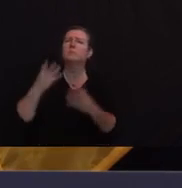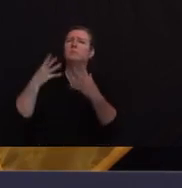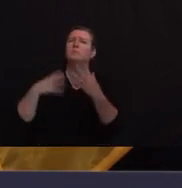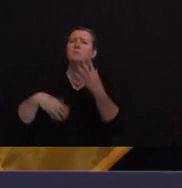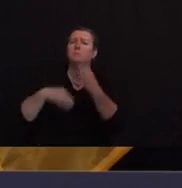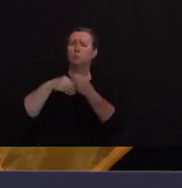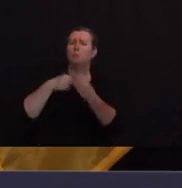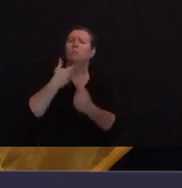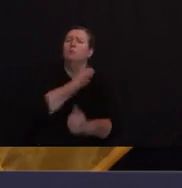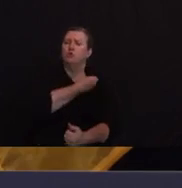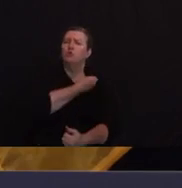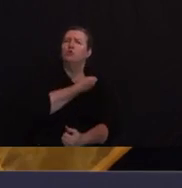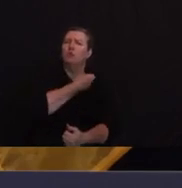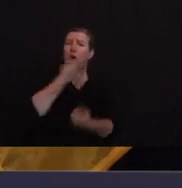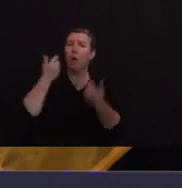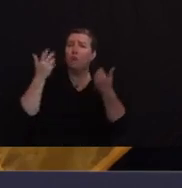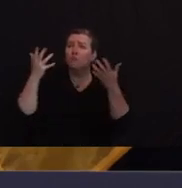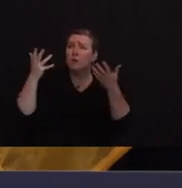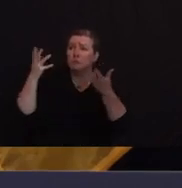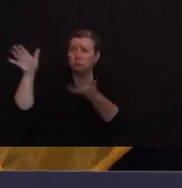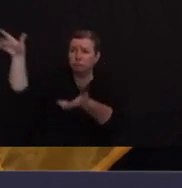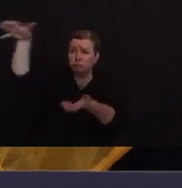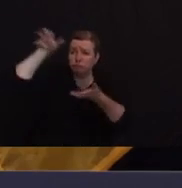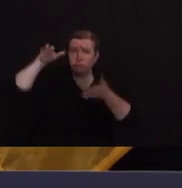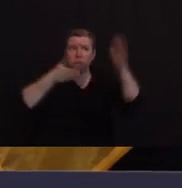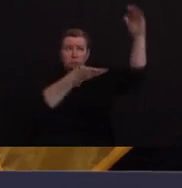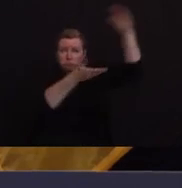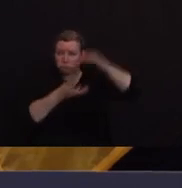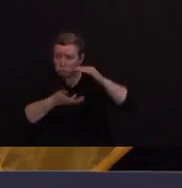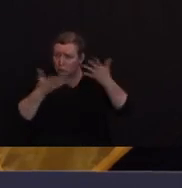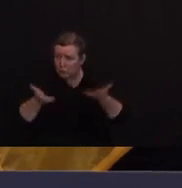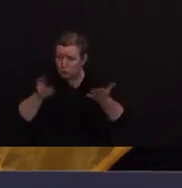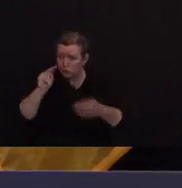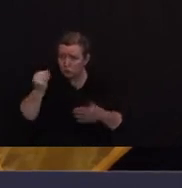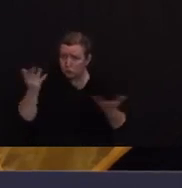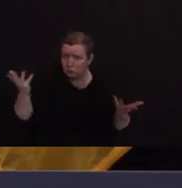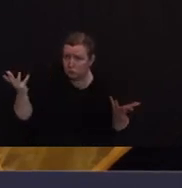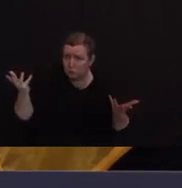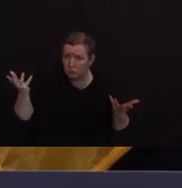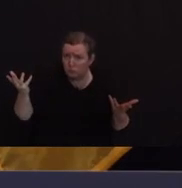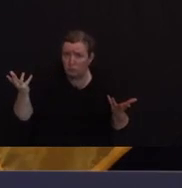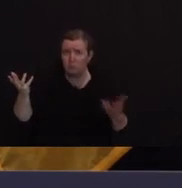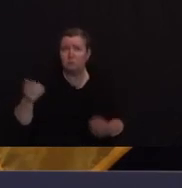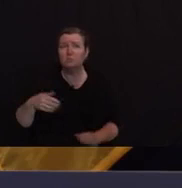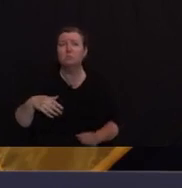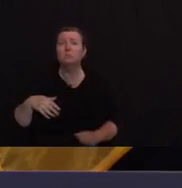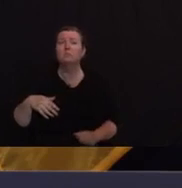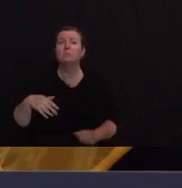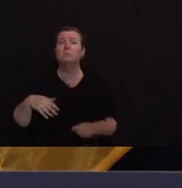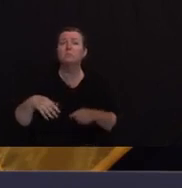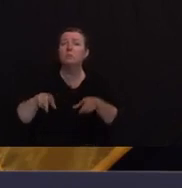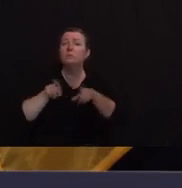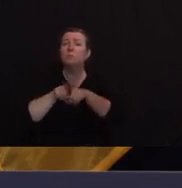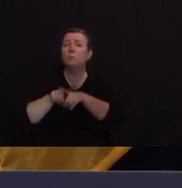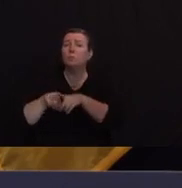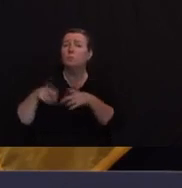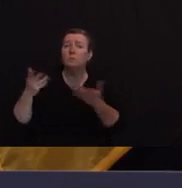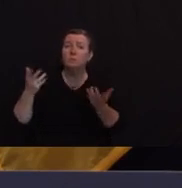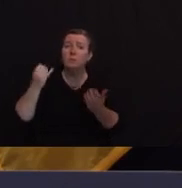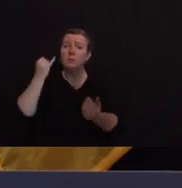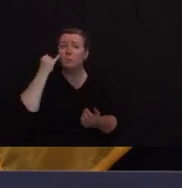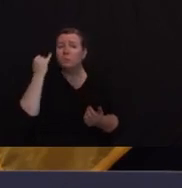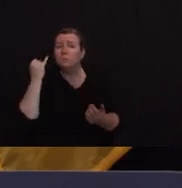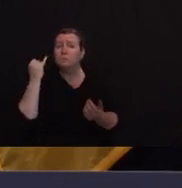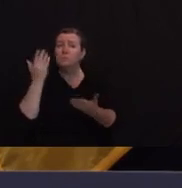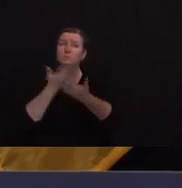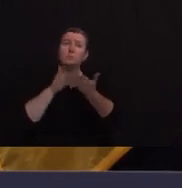administered in the state? And a question from our reporter, Joanna Gagas. How will you respond to districts that don't comply with mask mandates, especially if it's a matter of